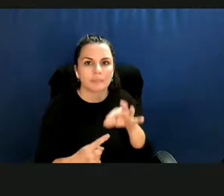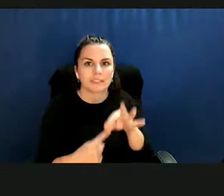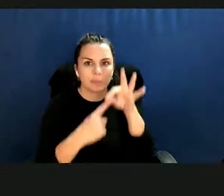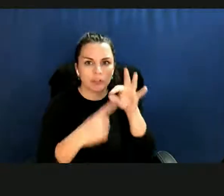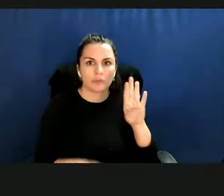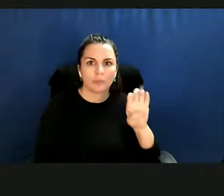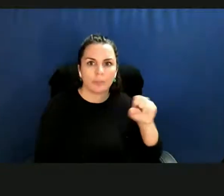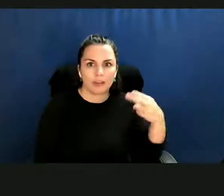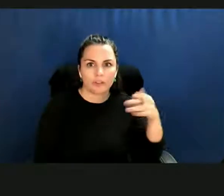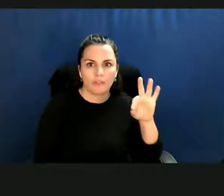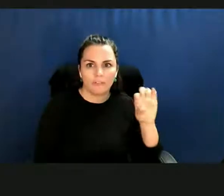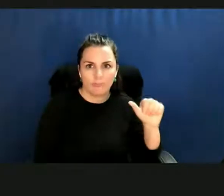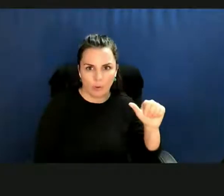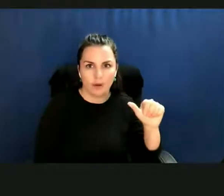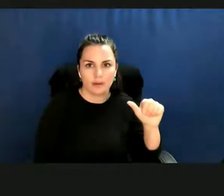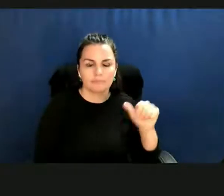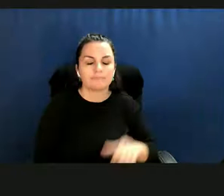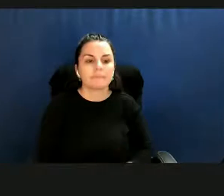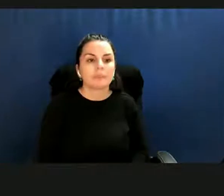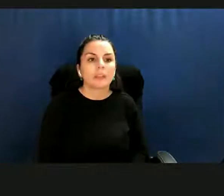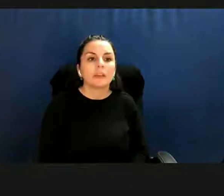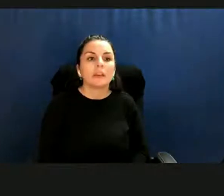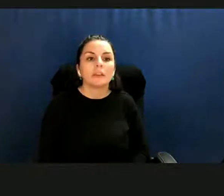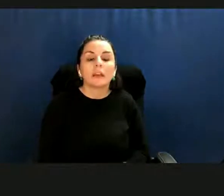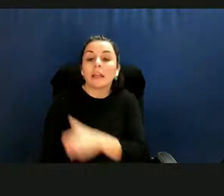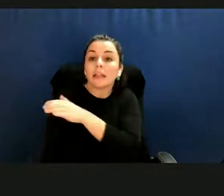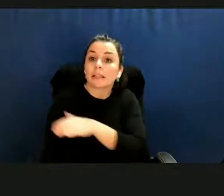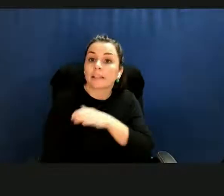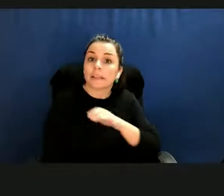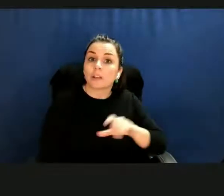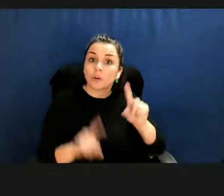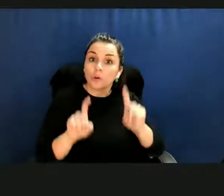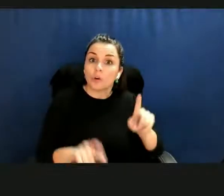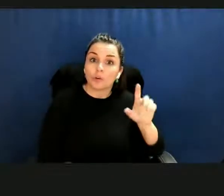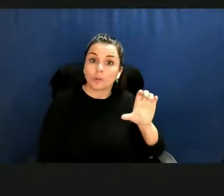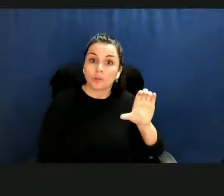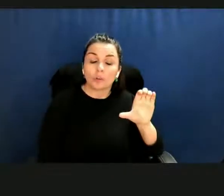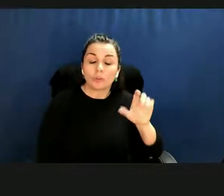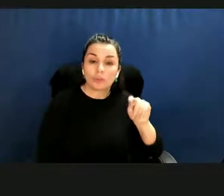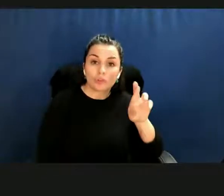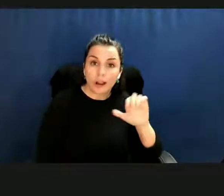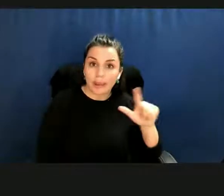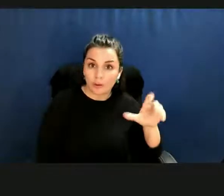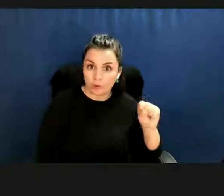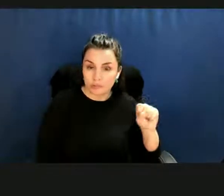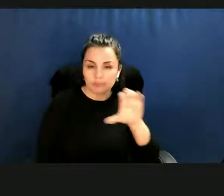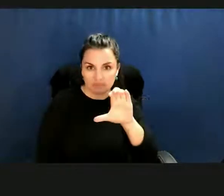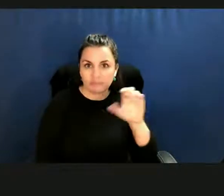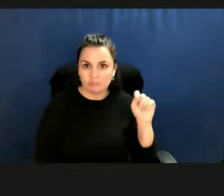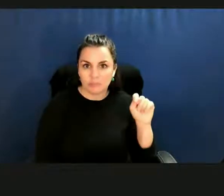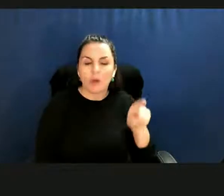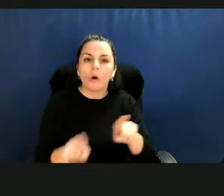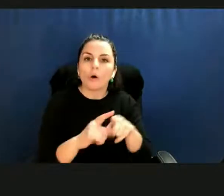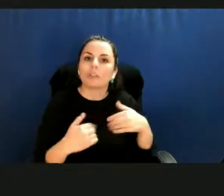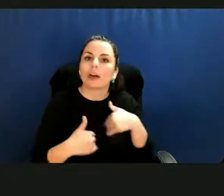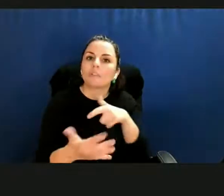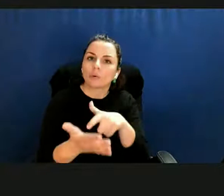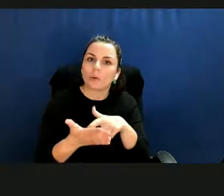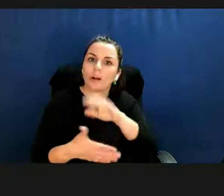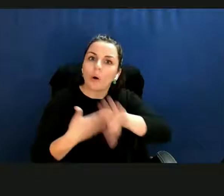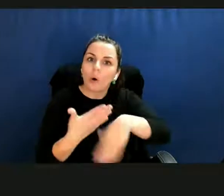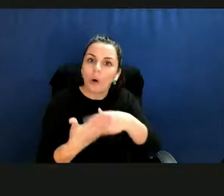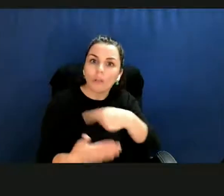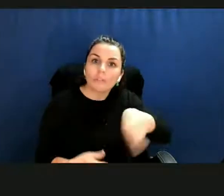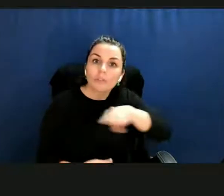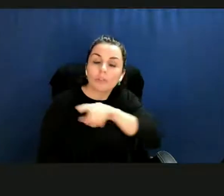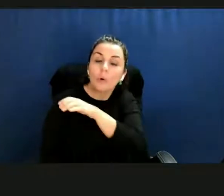FOAs. Clinical trials also have a requirement that all of the investigators and staff that are involved